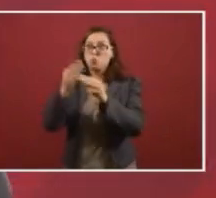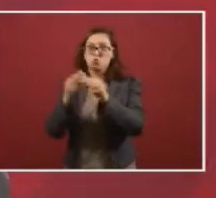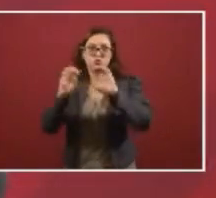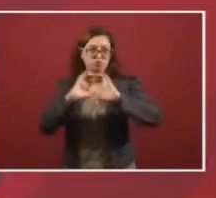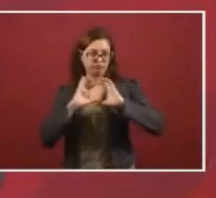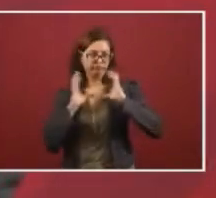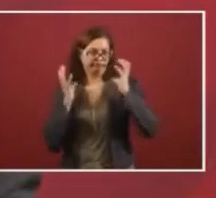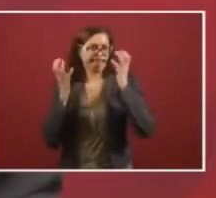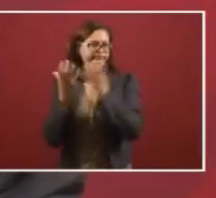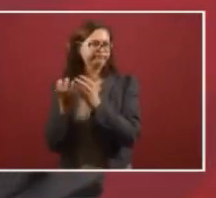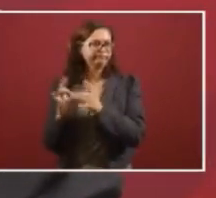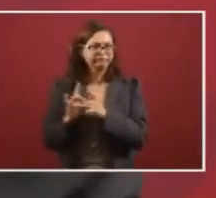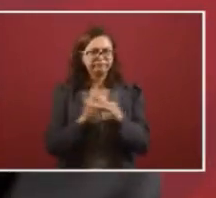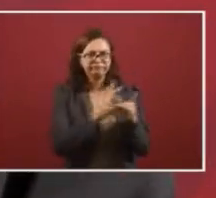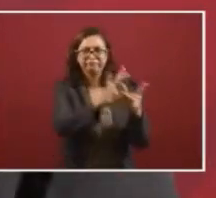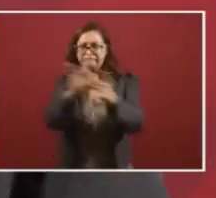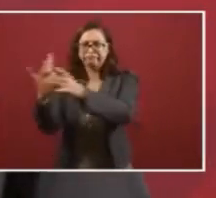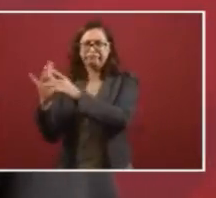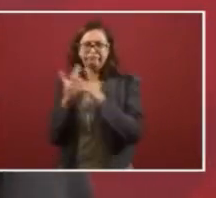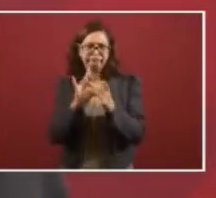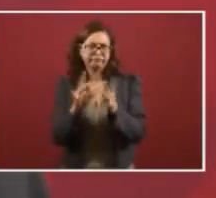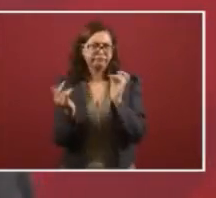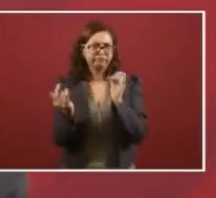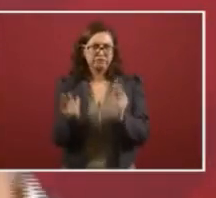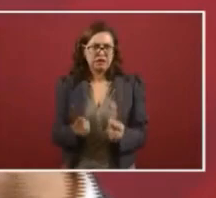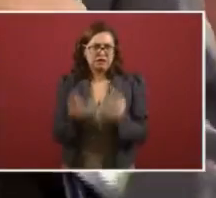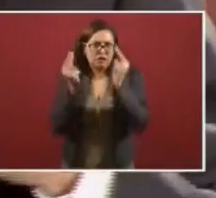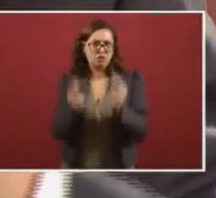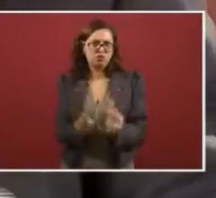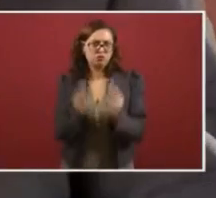to the market in this globalization.